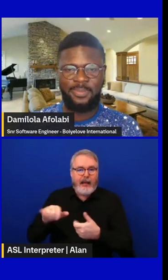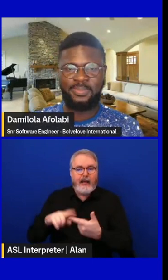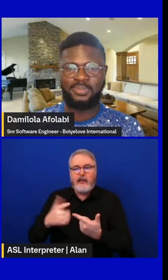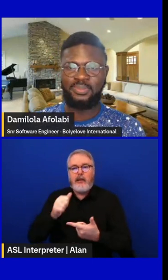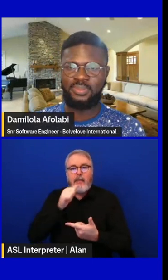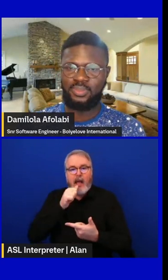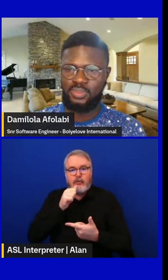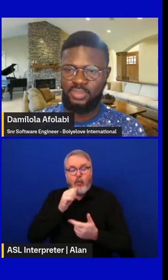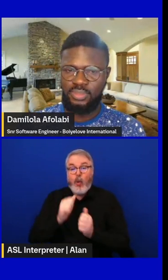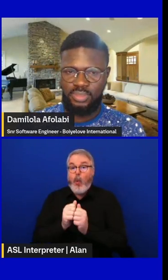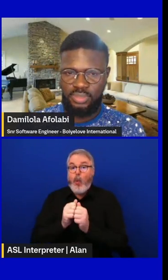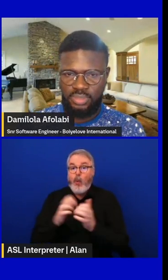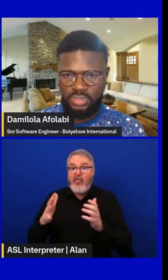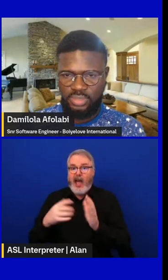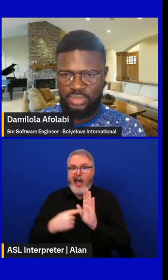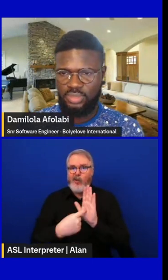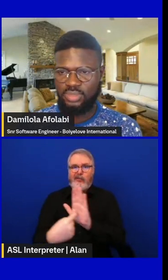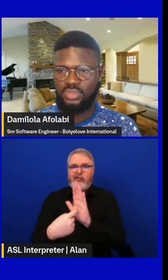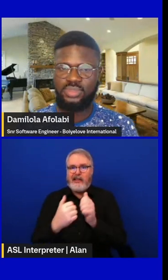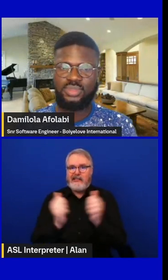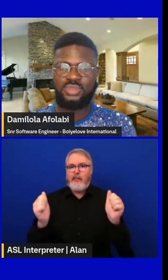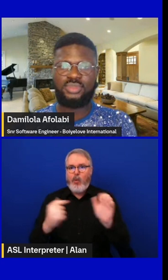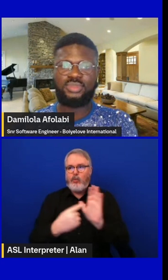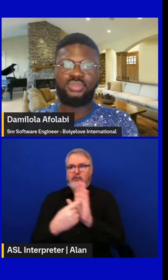exposing them.